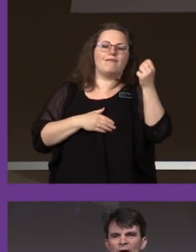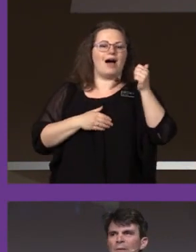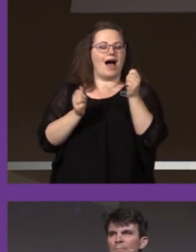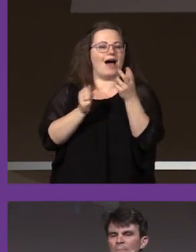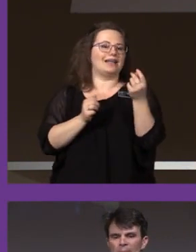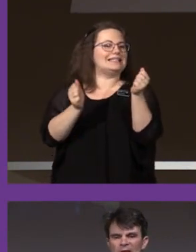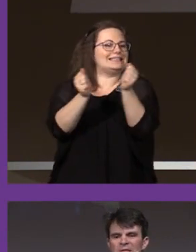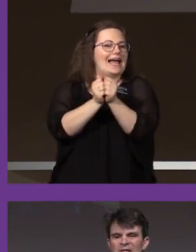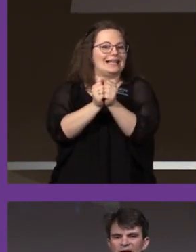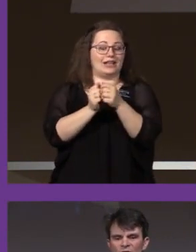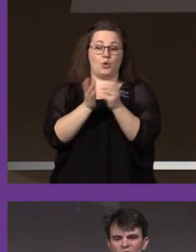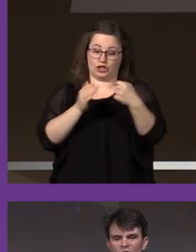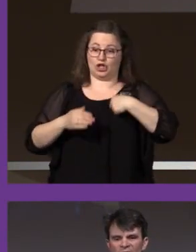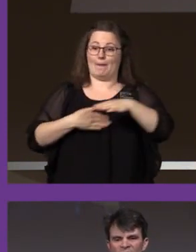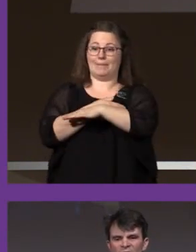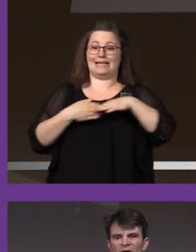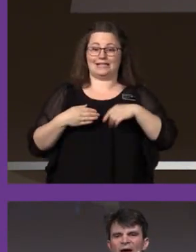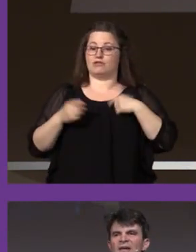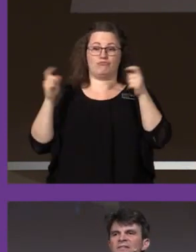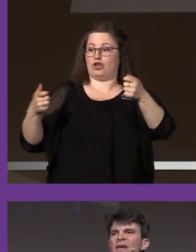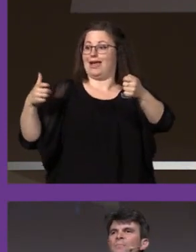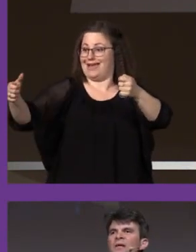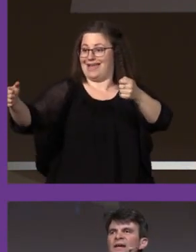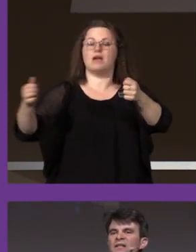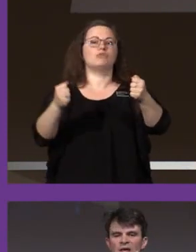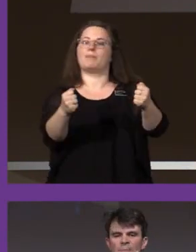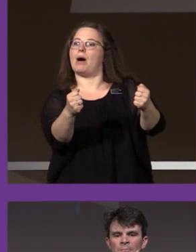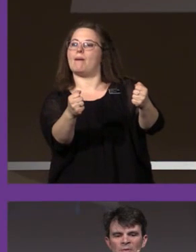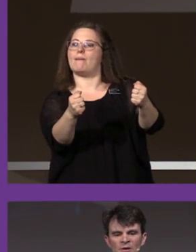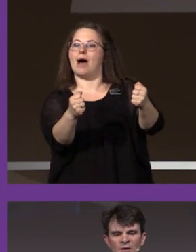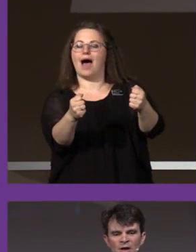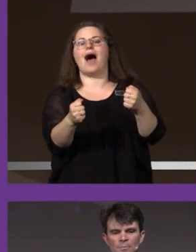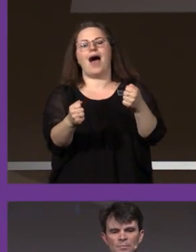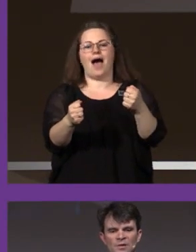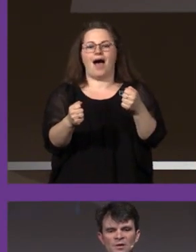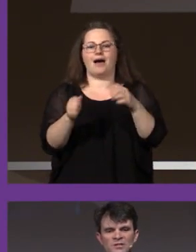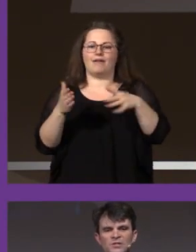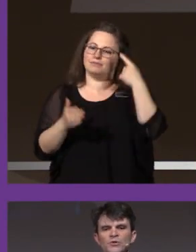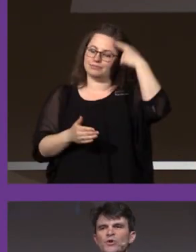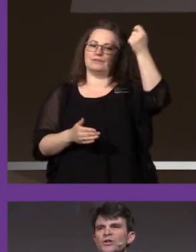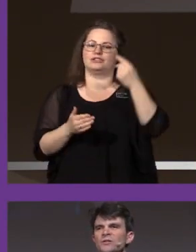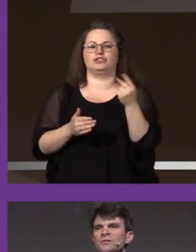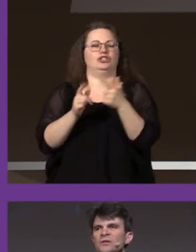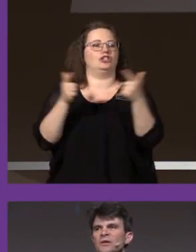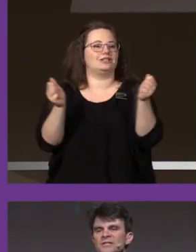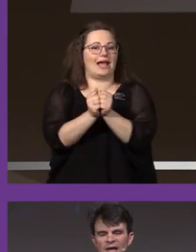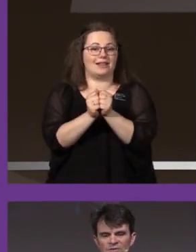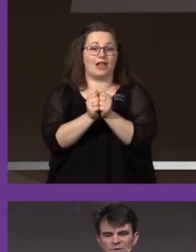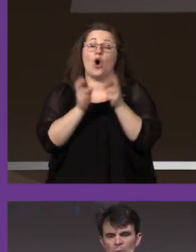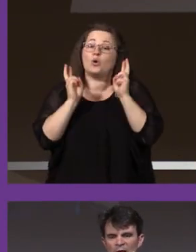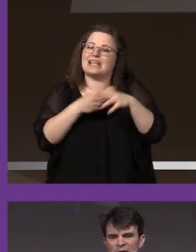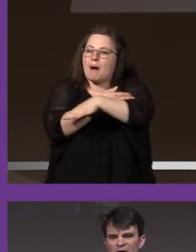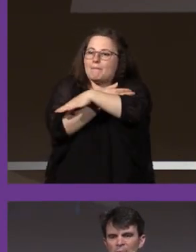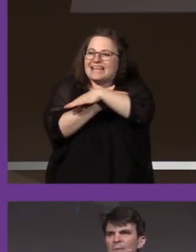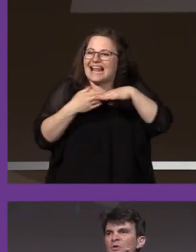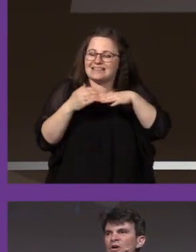where you're very limited in how you can do that. And that exact same set of restrictions is the case for